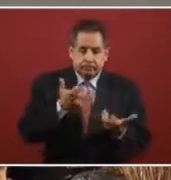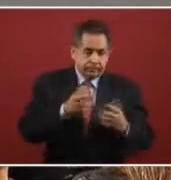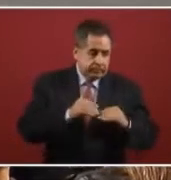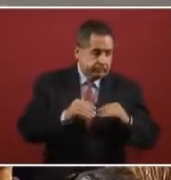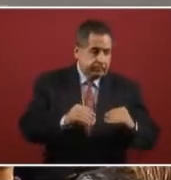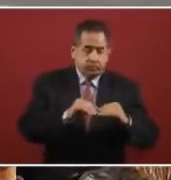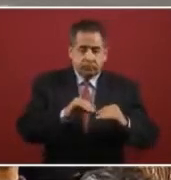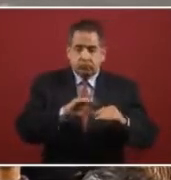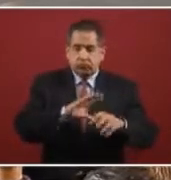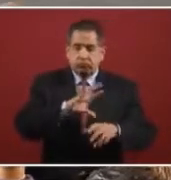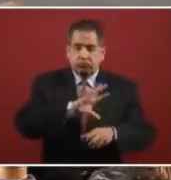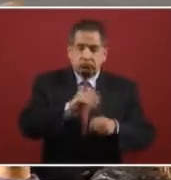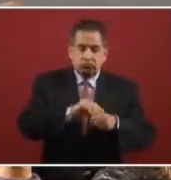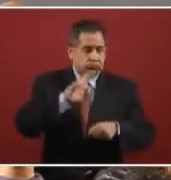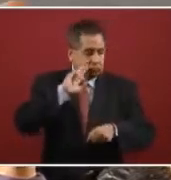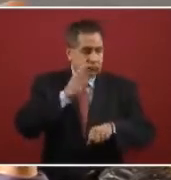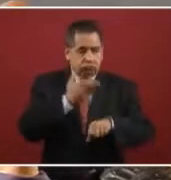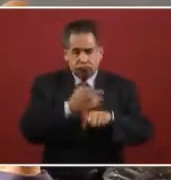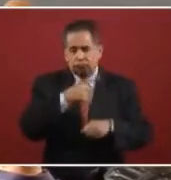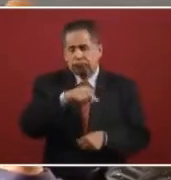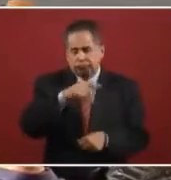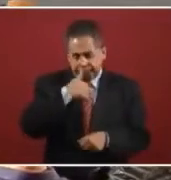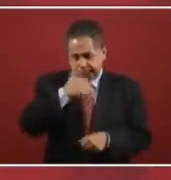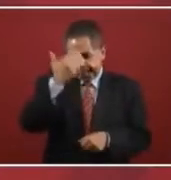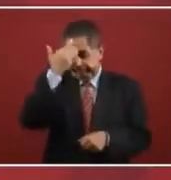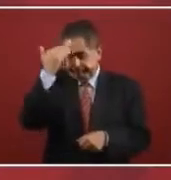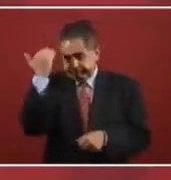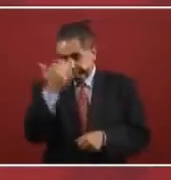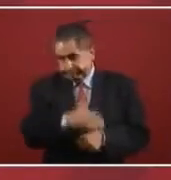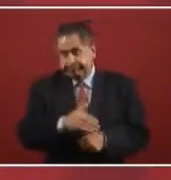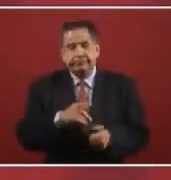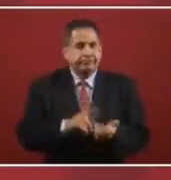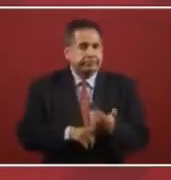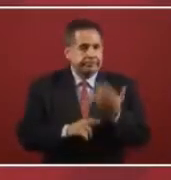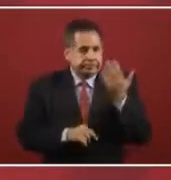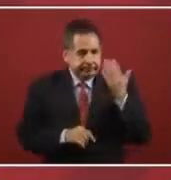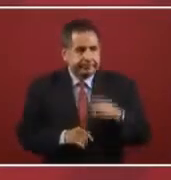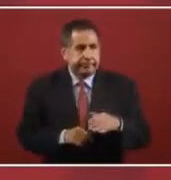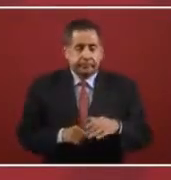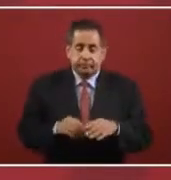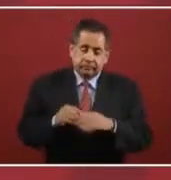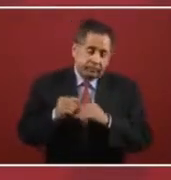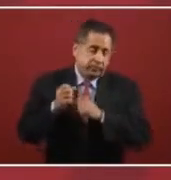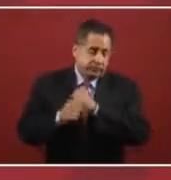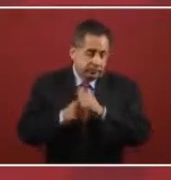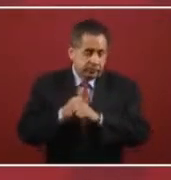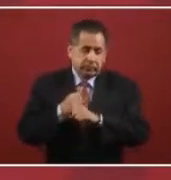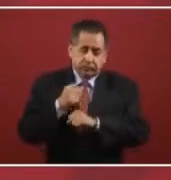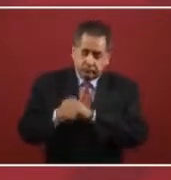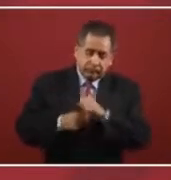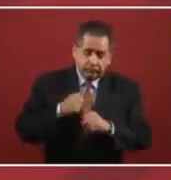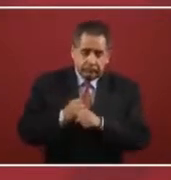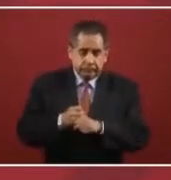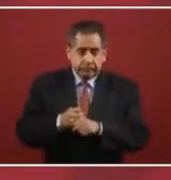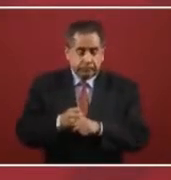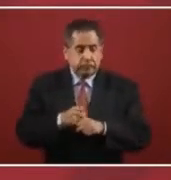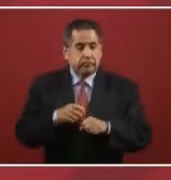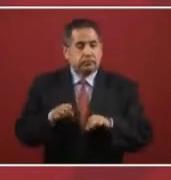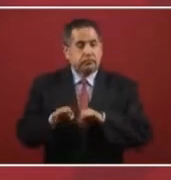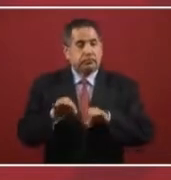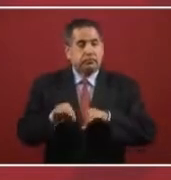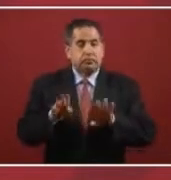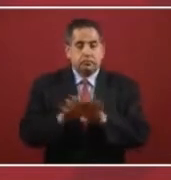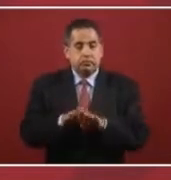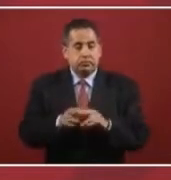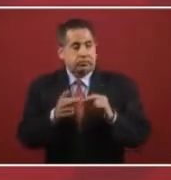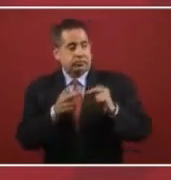de manera responsable. All of them are acting in a responsible manner. Que and they know that after so many years,